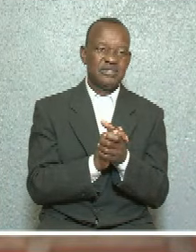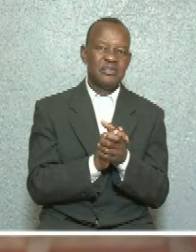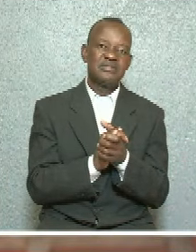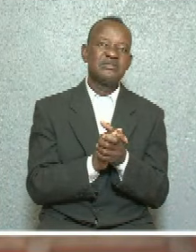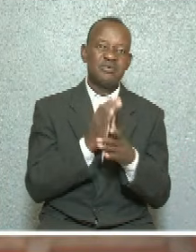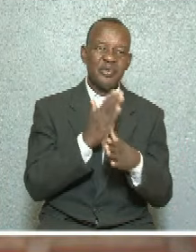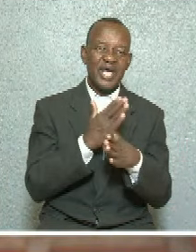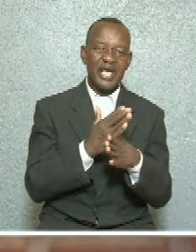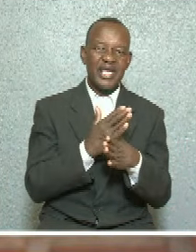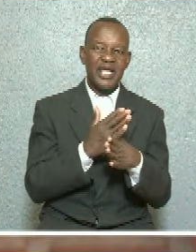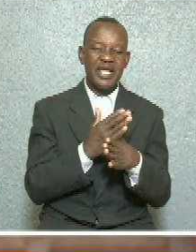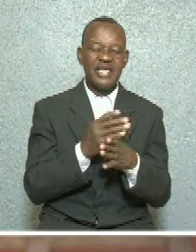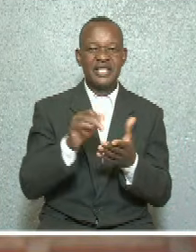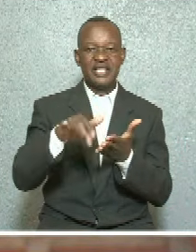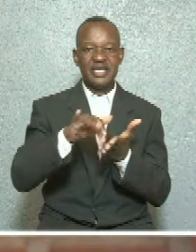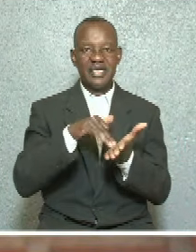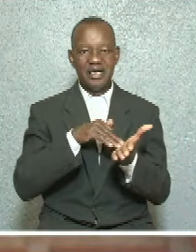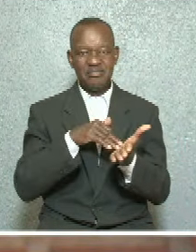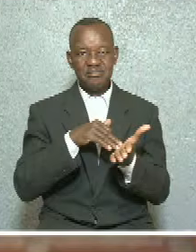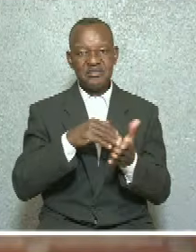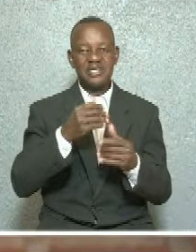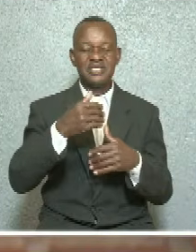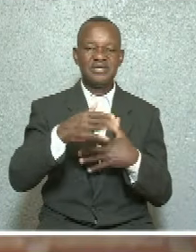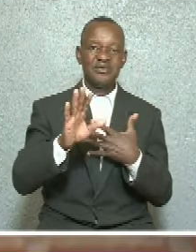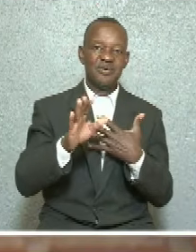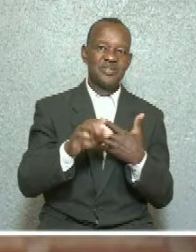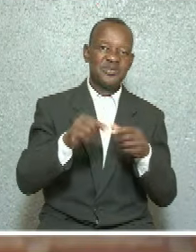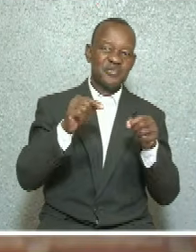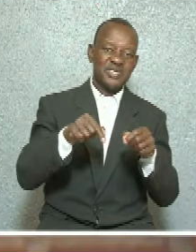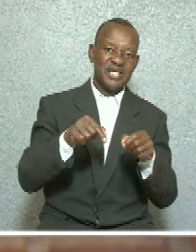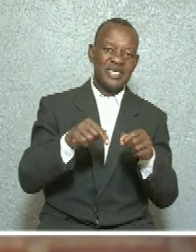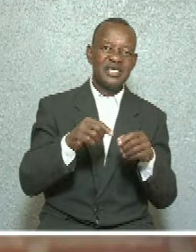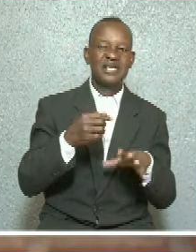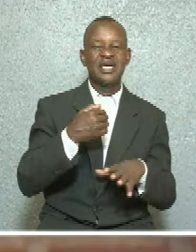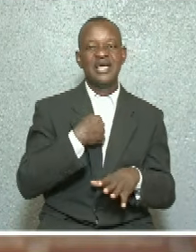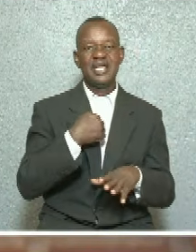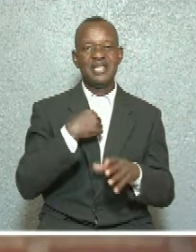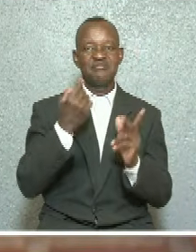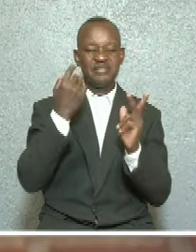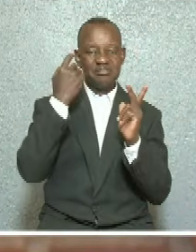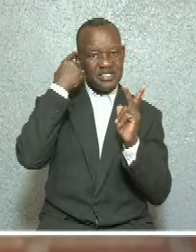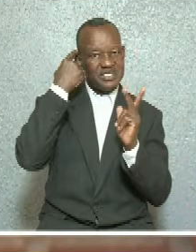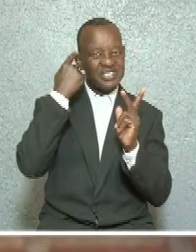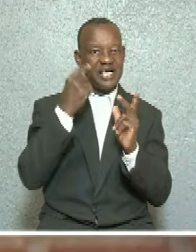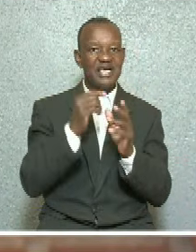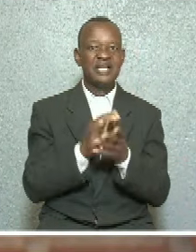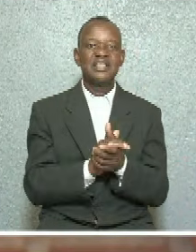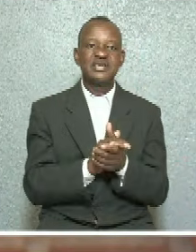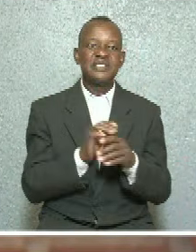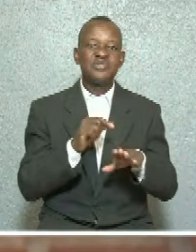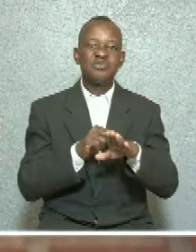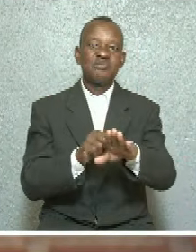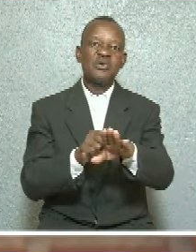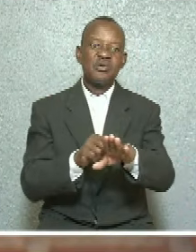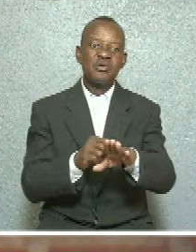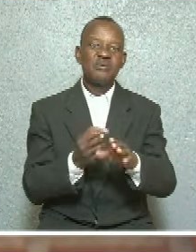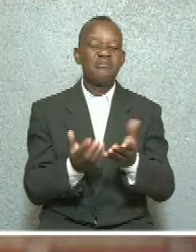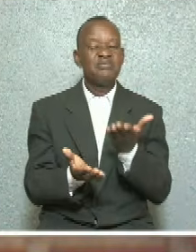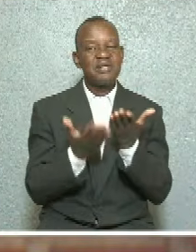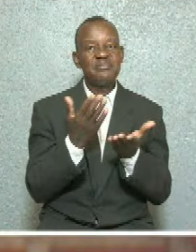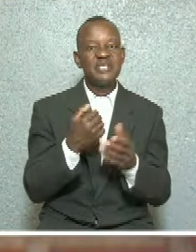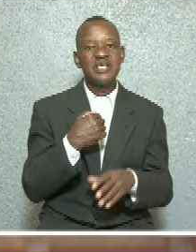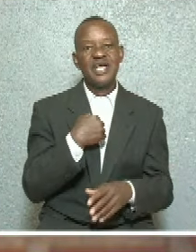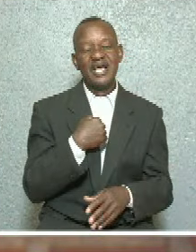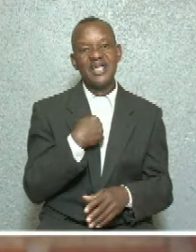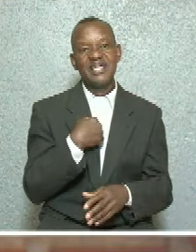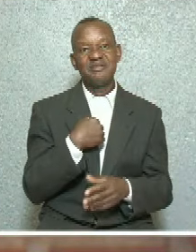parliament, tomorrow I'm not. So my identity is not based on that. So if there's somebody who has been